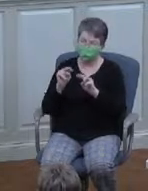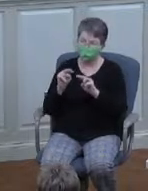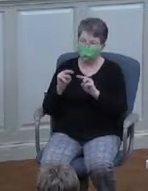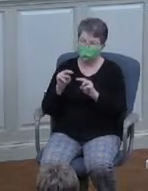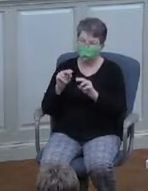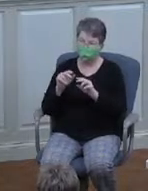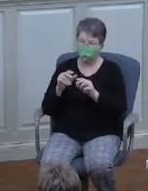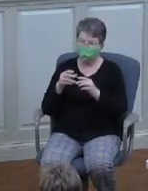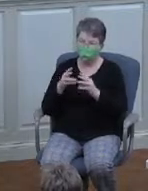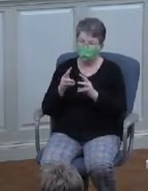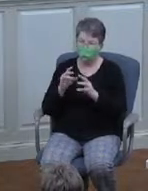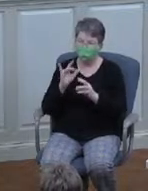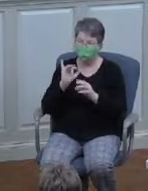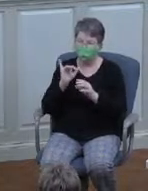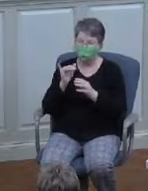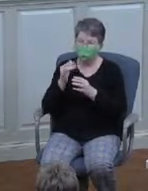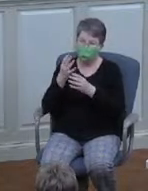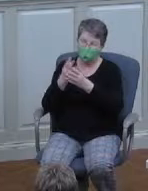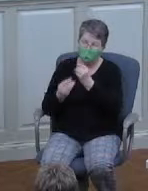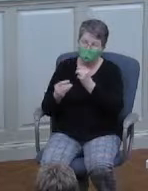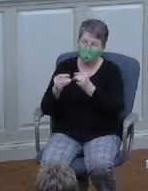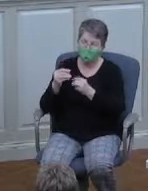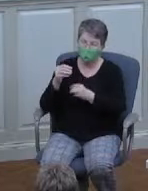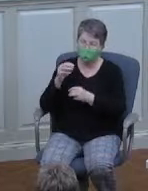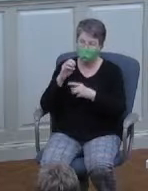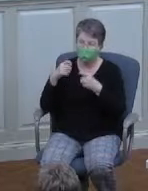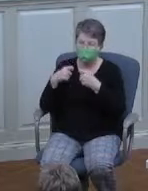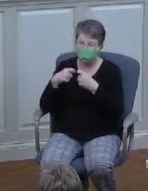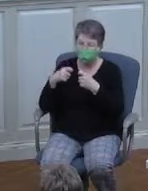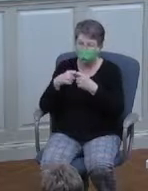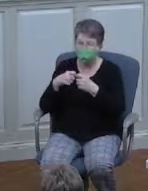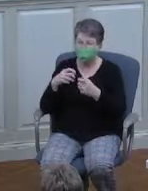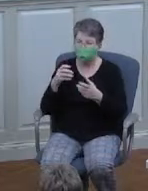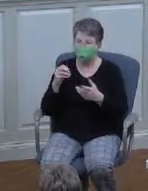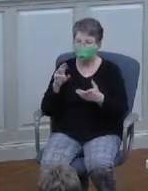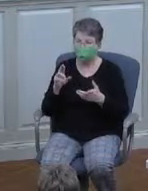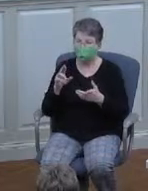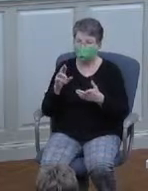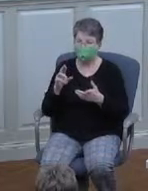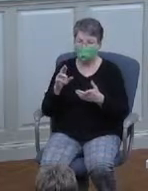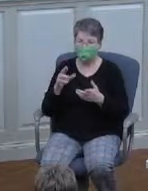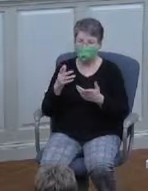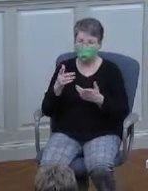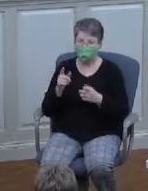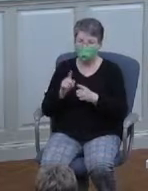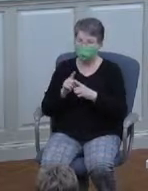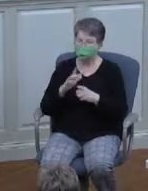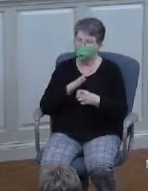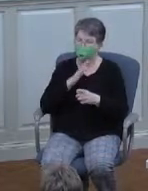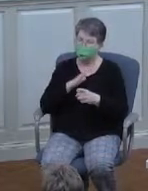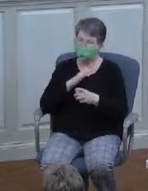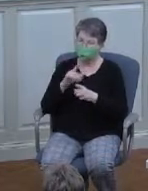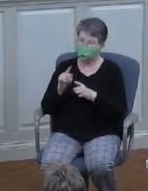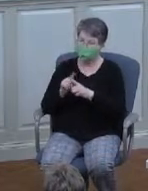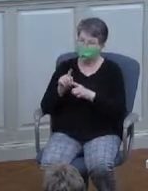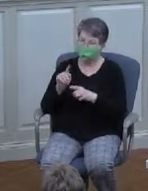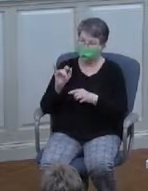know, loss of power, that type of stuff for a facility as modern as the water treatment plant is.